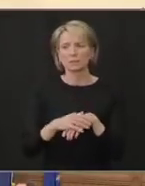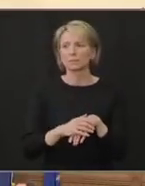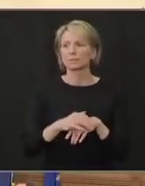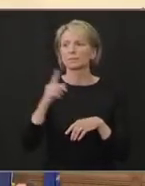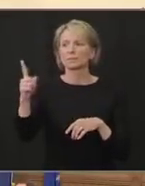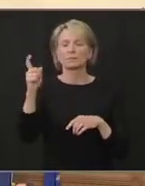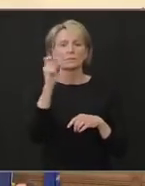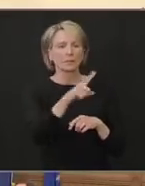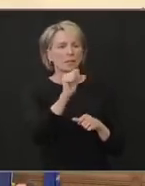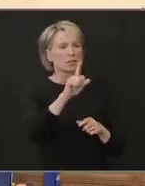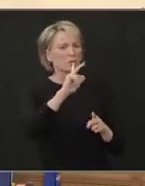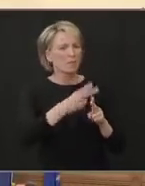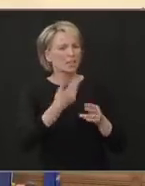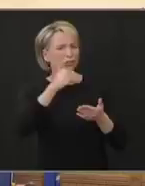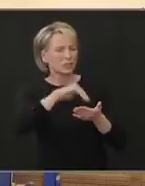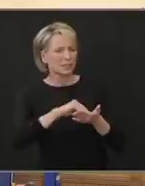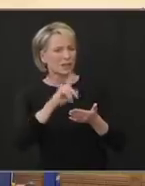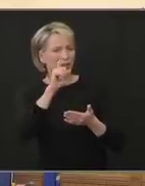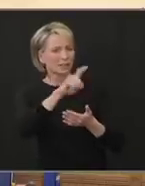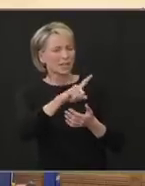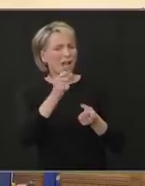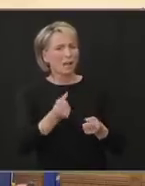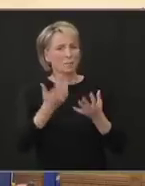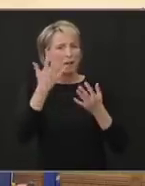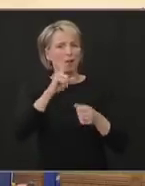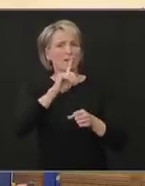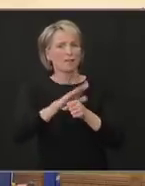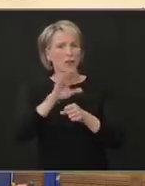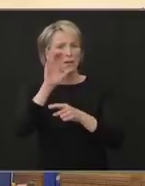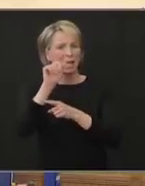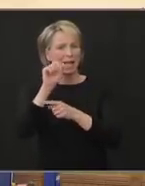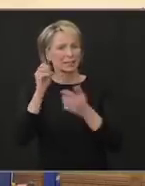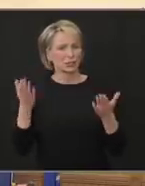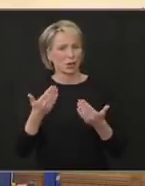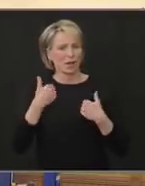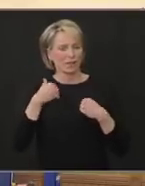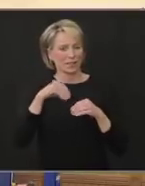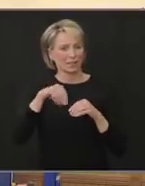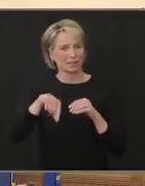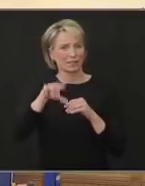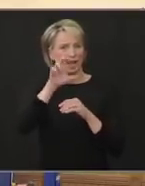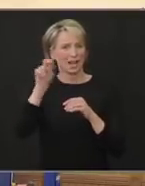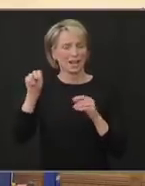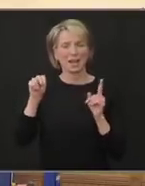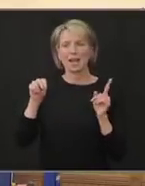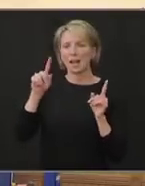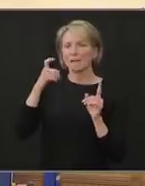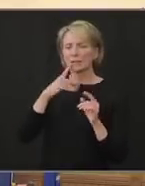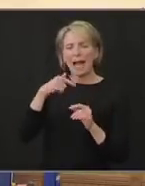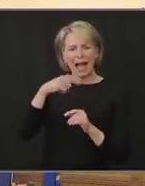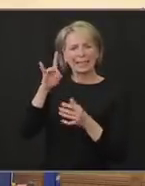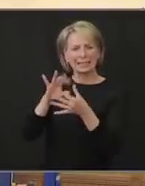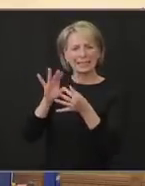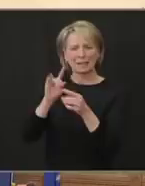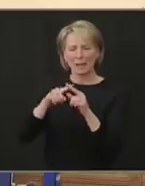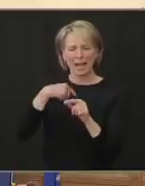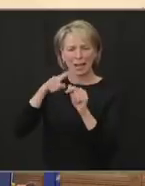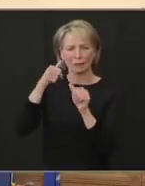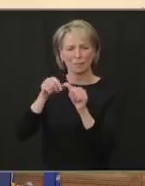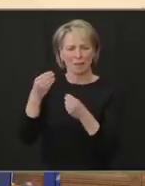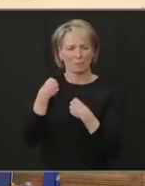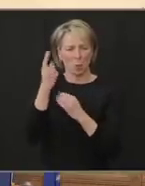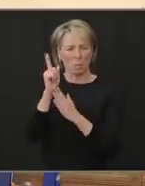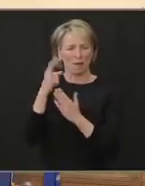cases in the state? I did. I can't remember what I said, but I did say it. Give you 1